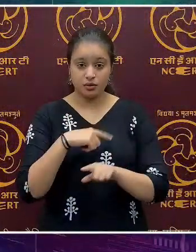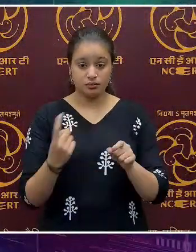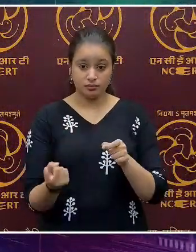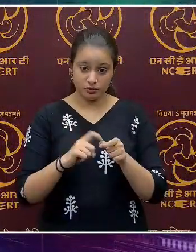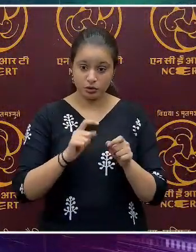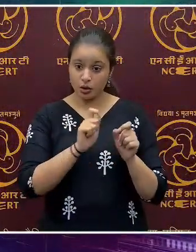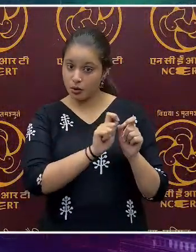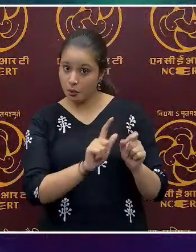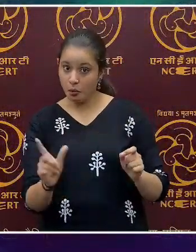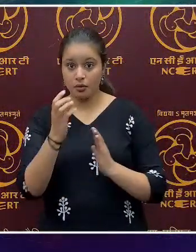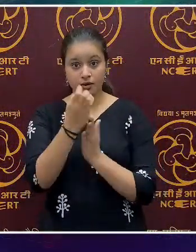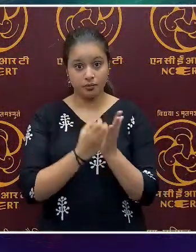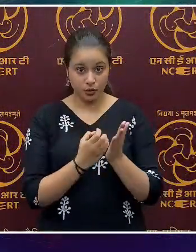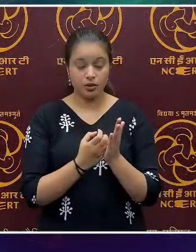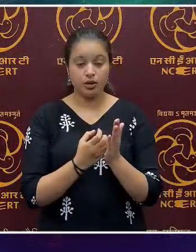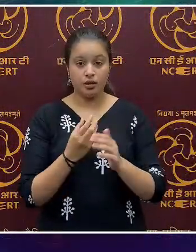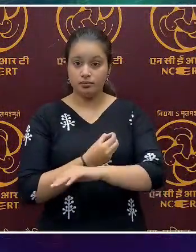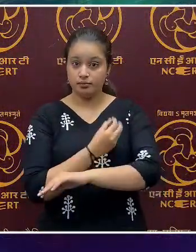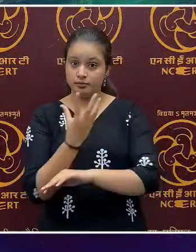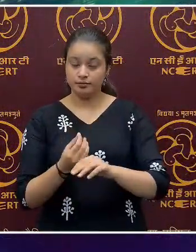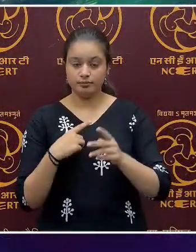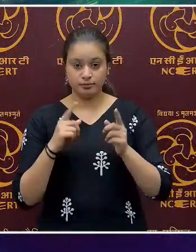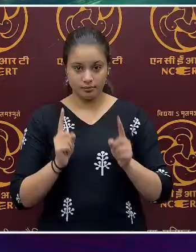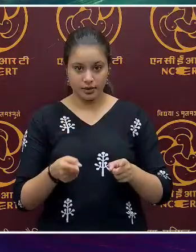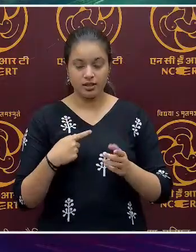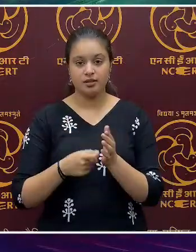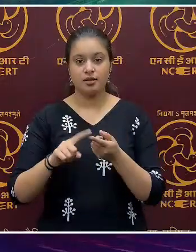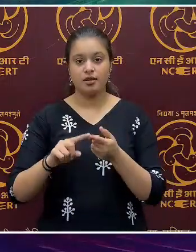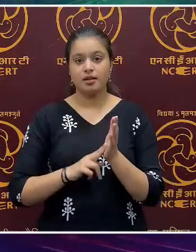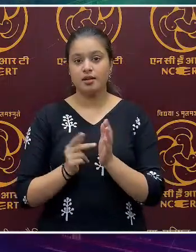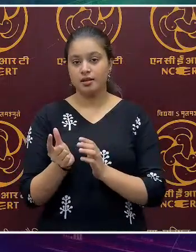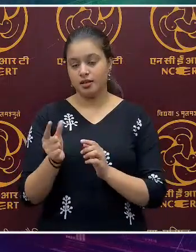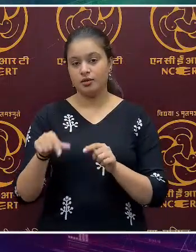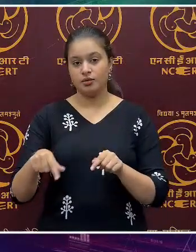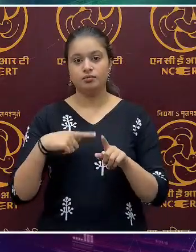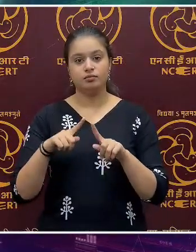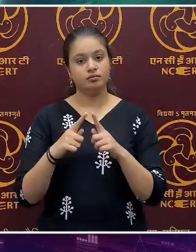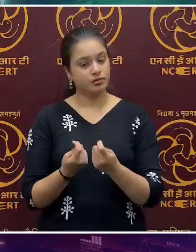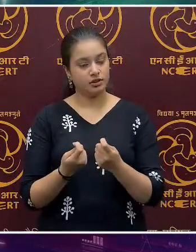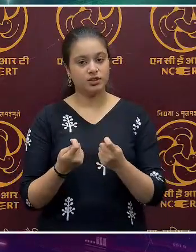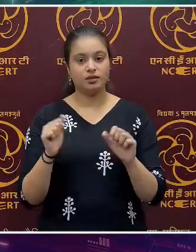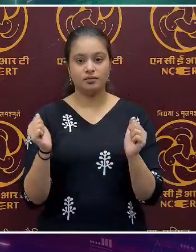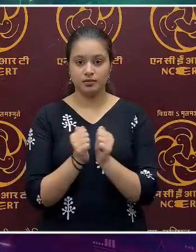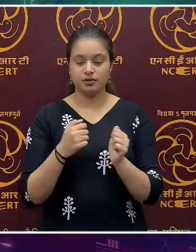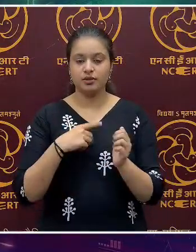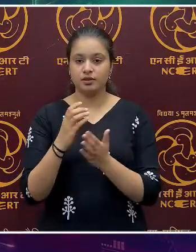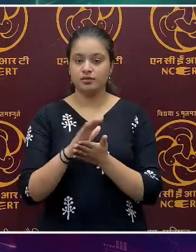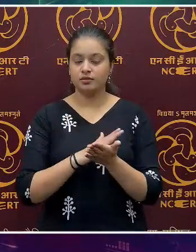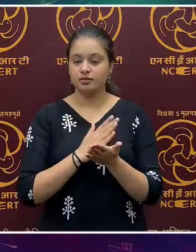all our sessions, and me, Renu Bhatt, along with my whole team is taking your leave, but you